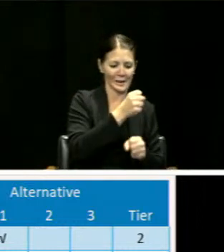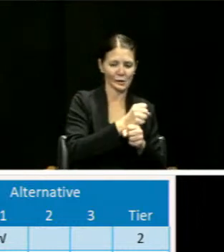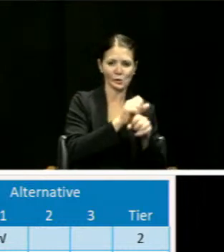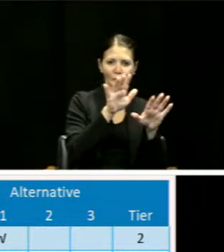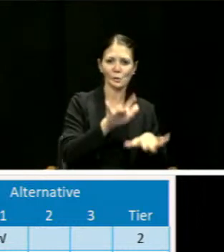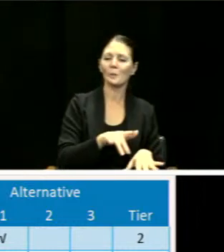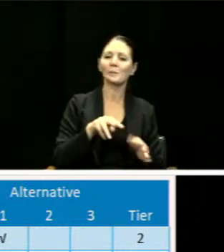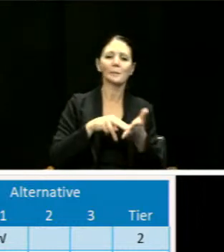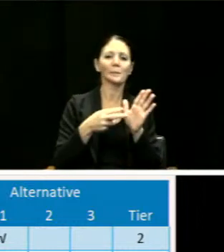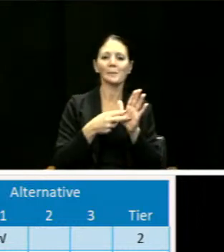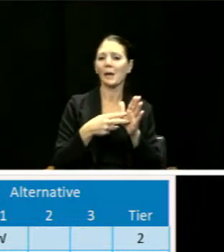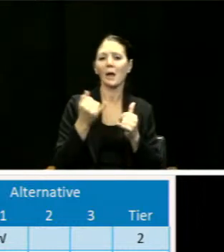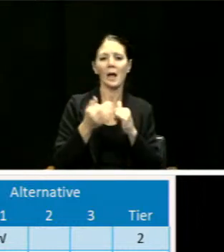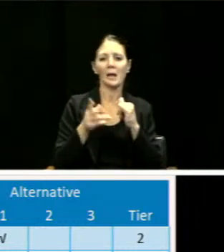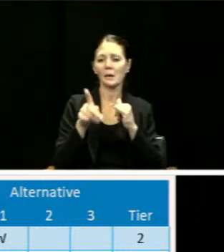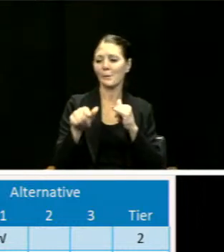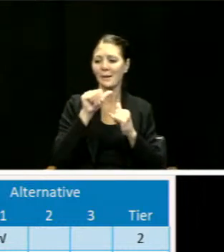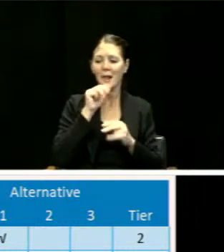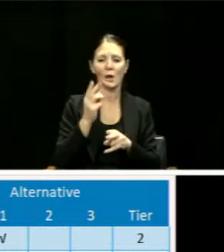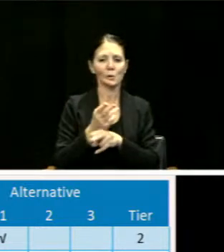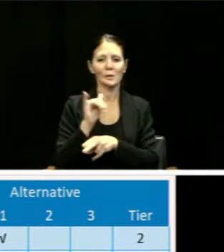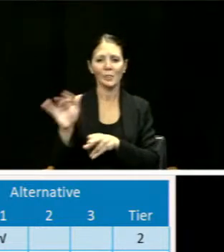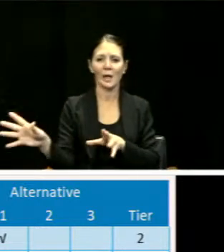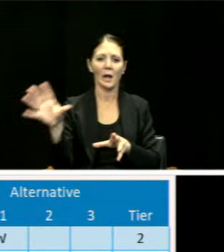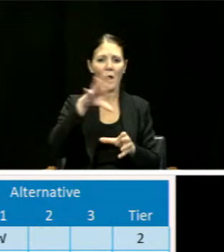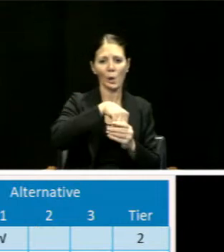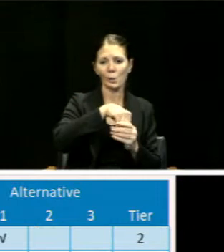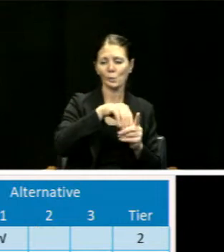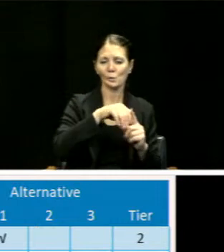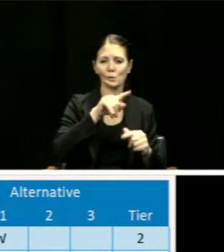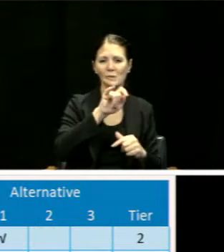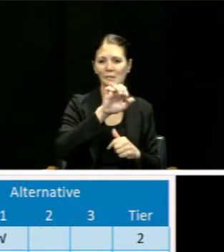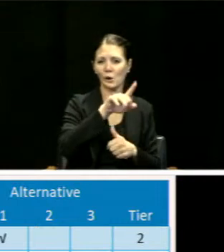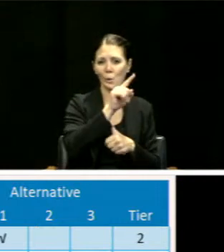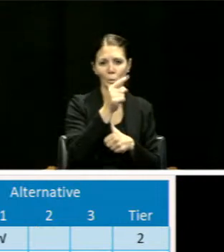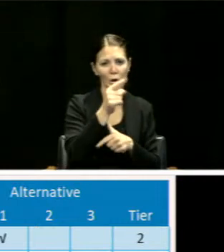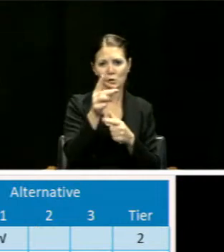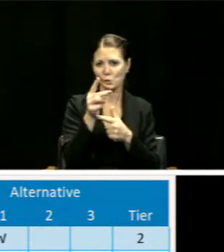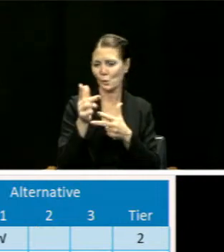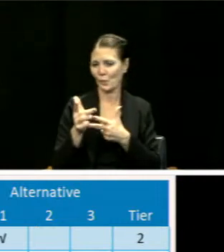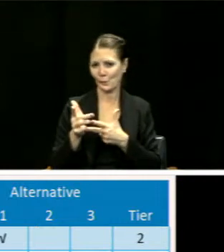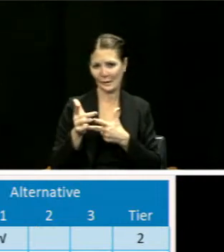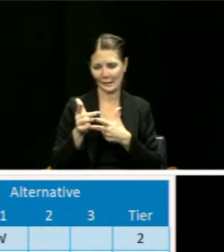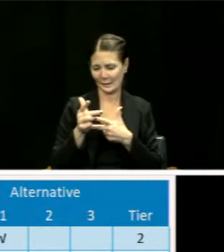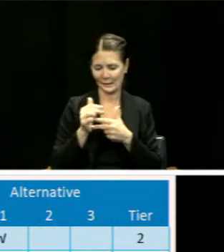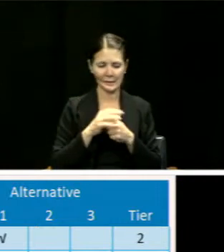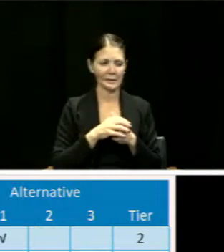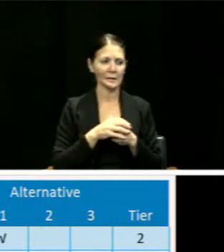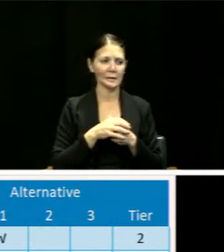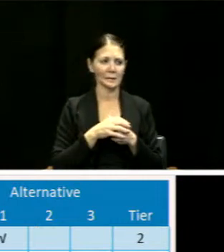so they were not put into a tier 1, tier 2, or tier 3.